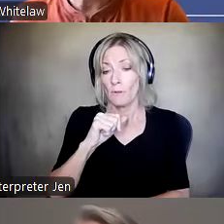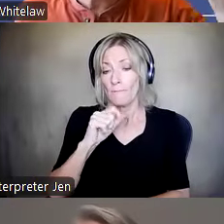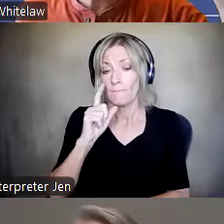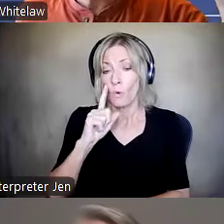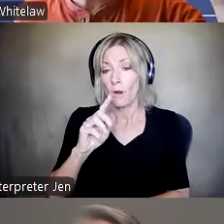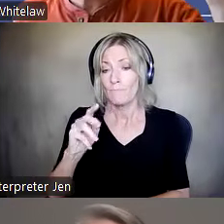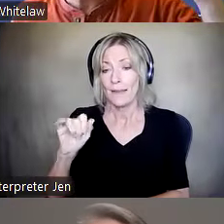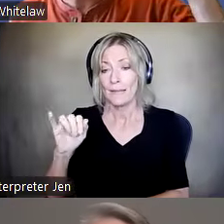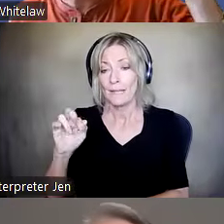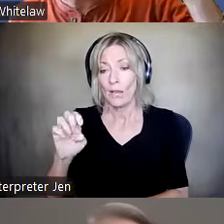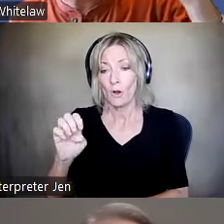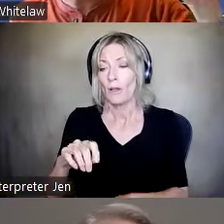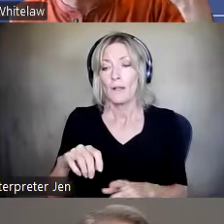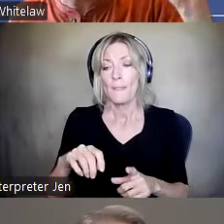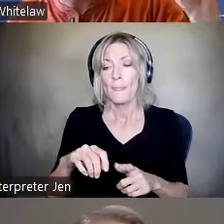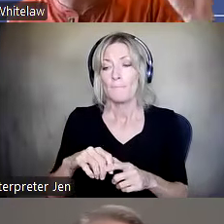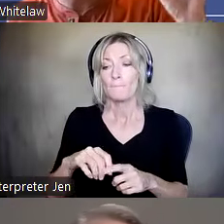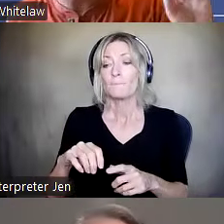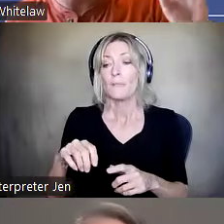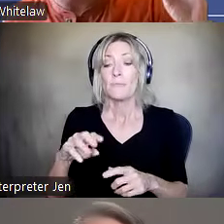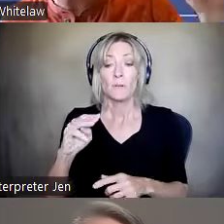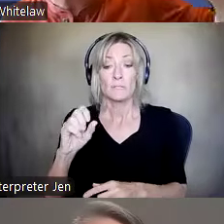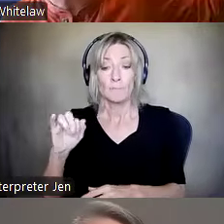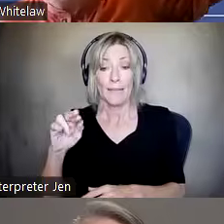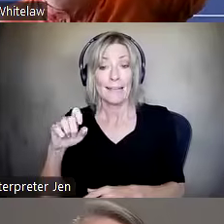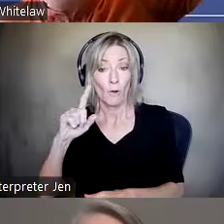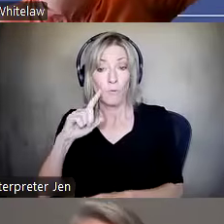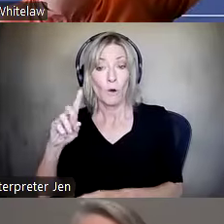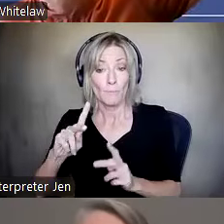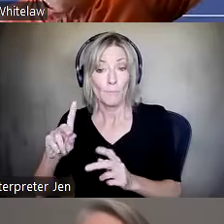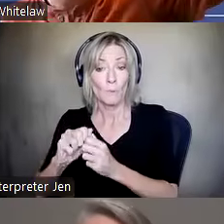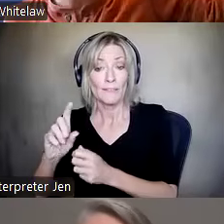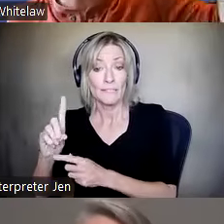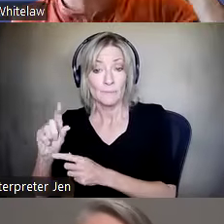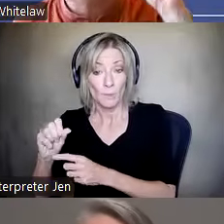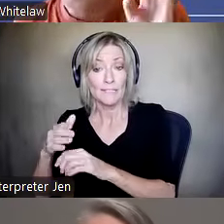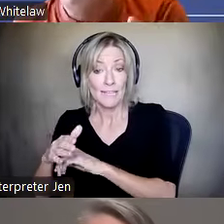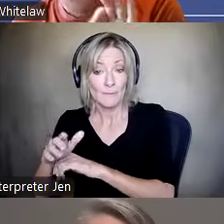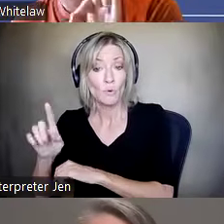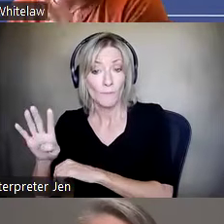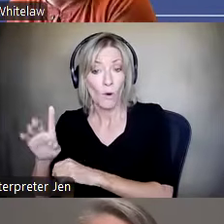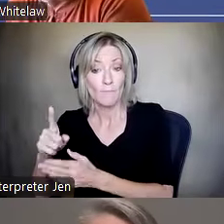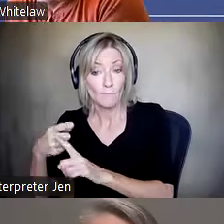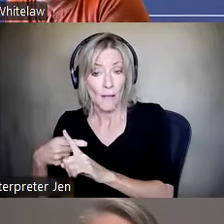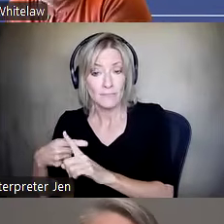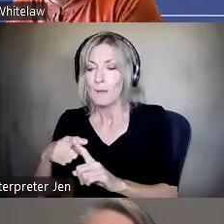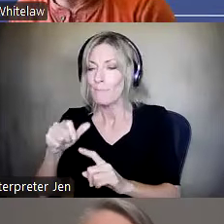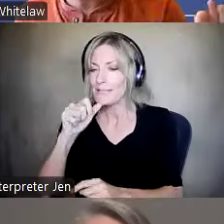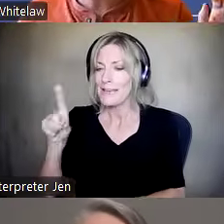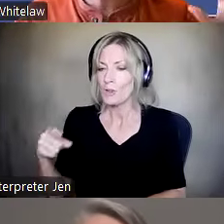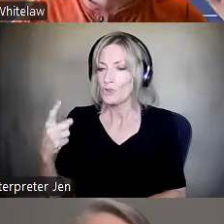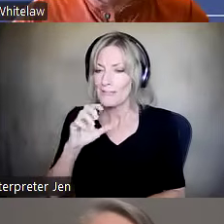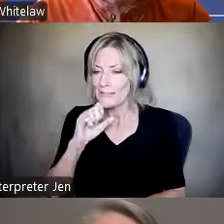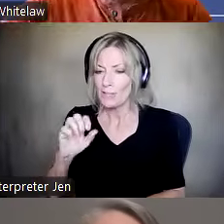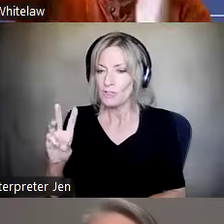Again, remember, there's Medicare for people with disabilities after 24 months. Mhm. So it's not just 65, right? So it's